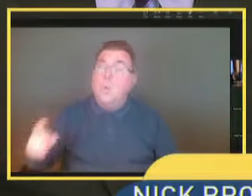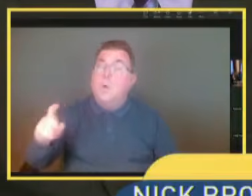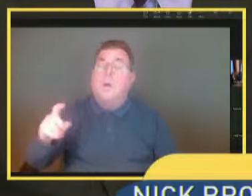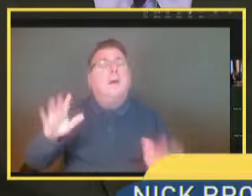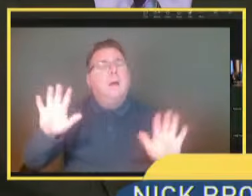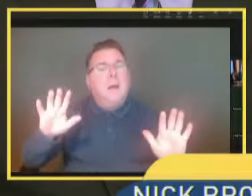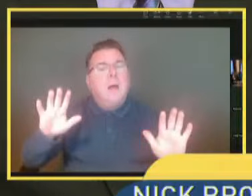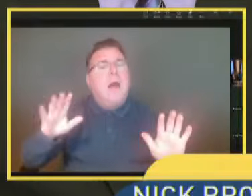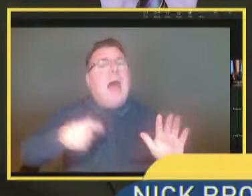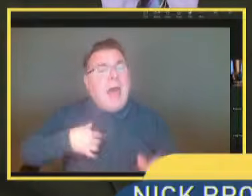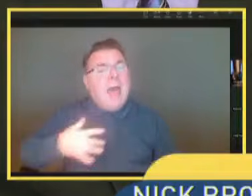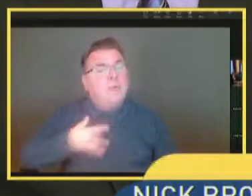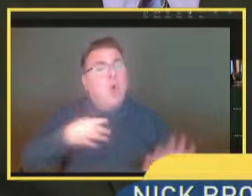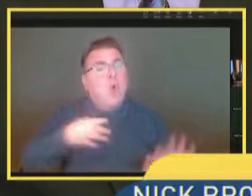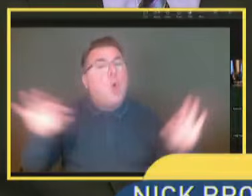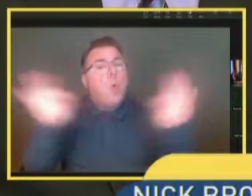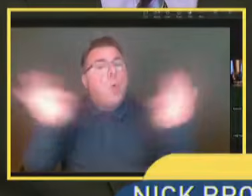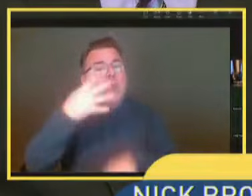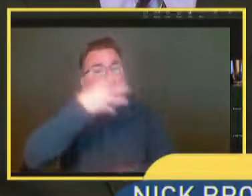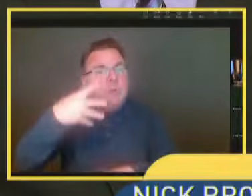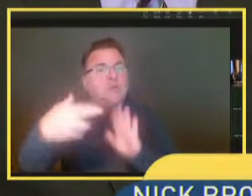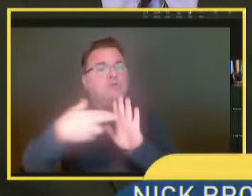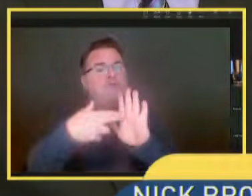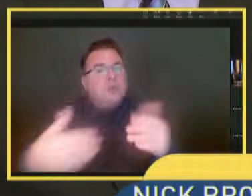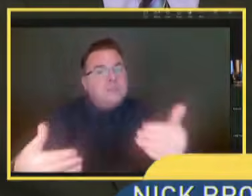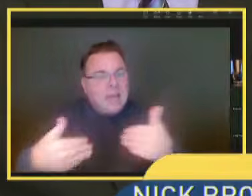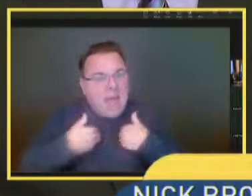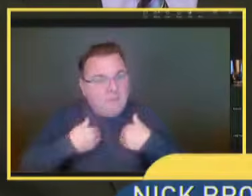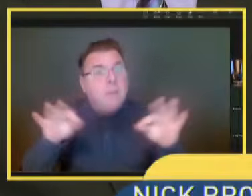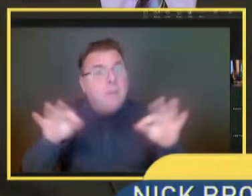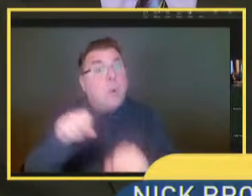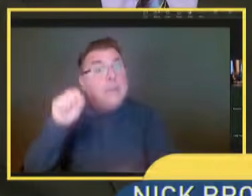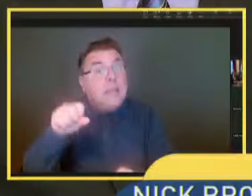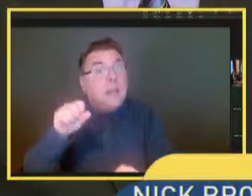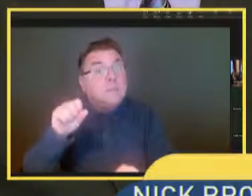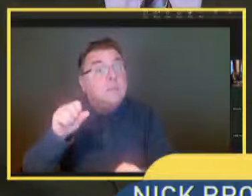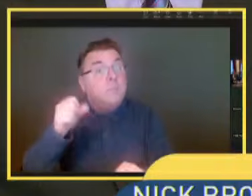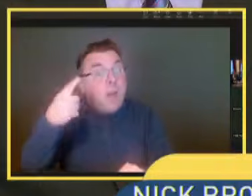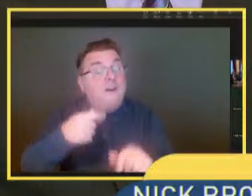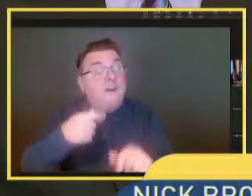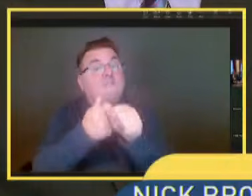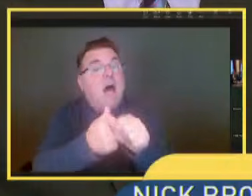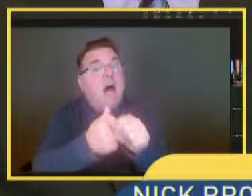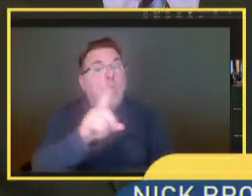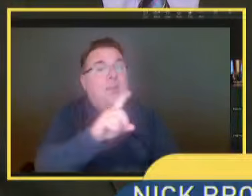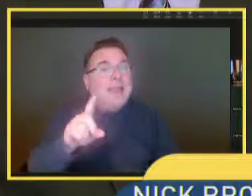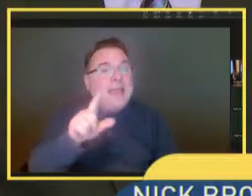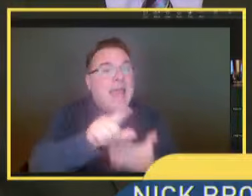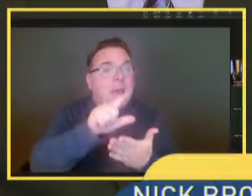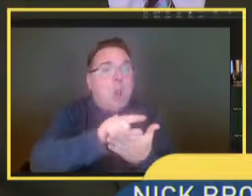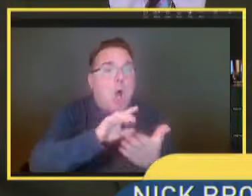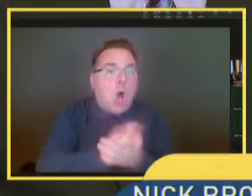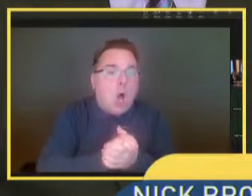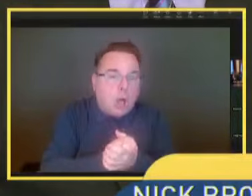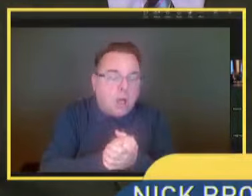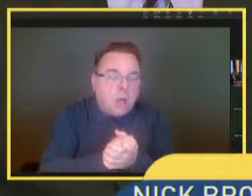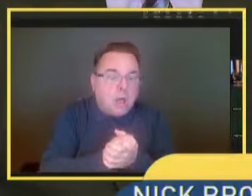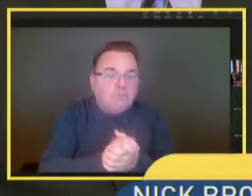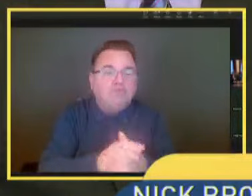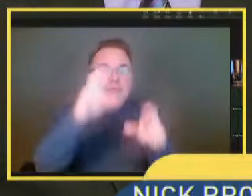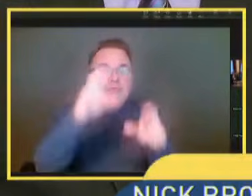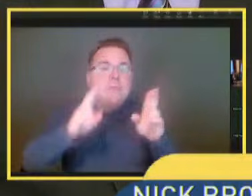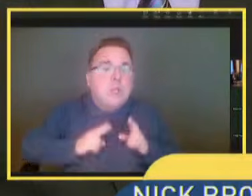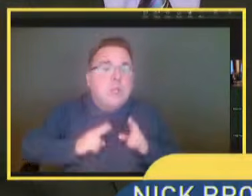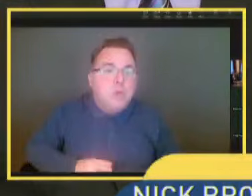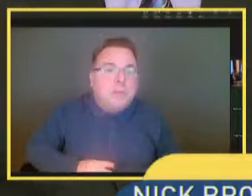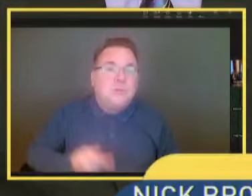perspective. But we need to do it in a way that follows the damn law and respects people's humanity and is honest and transparent. And